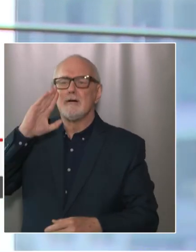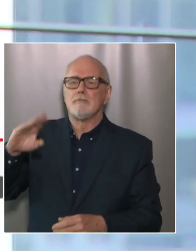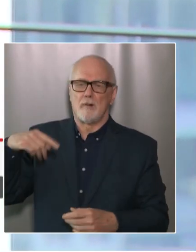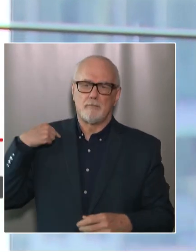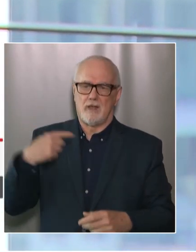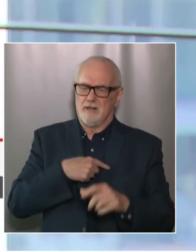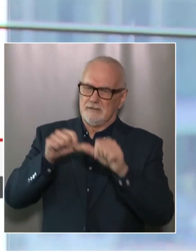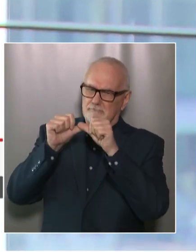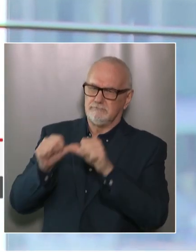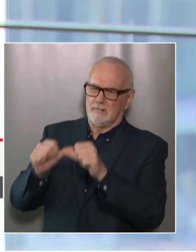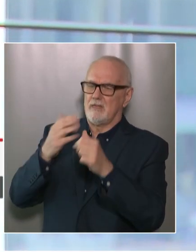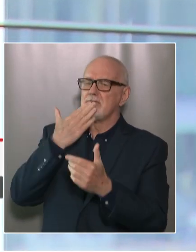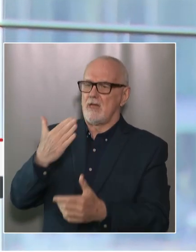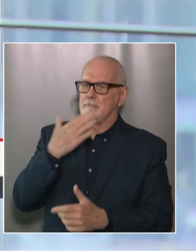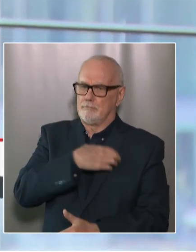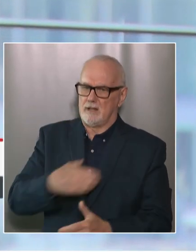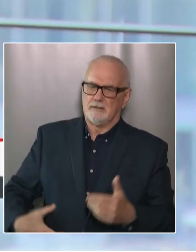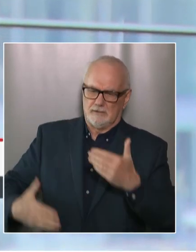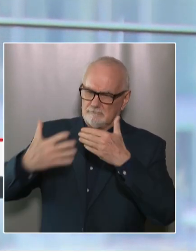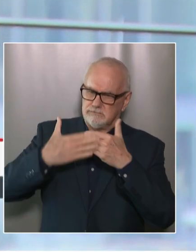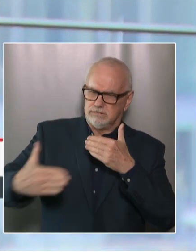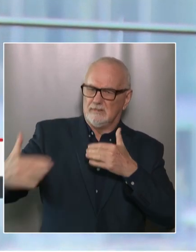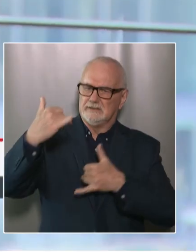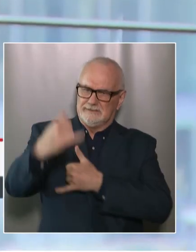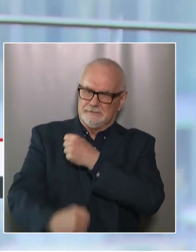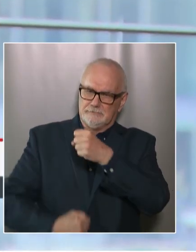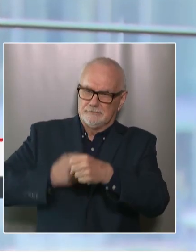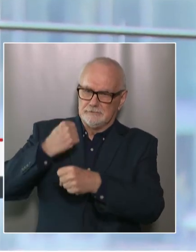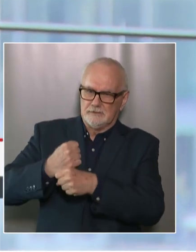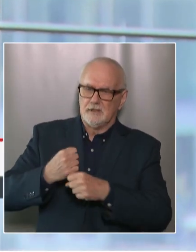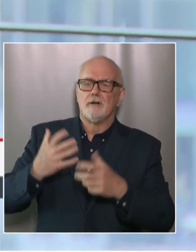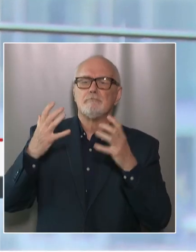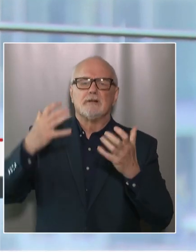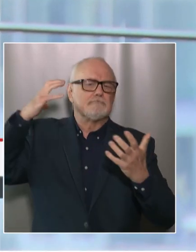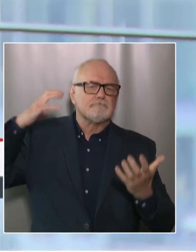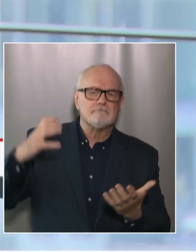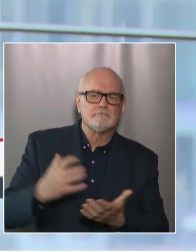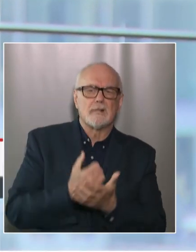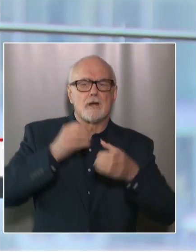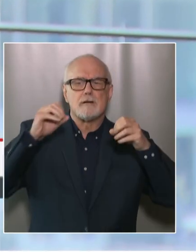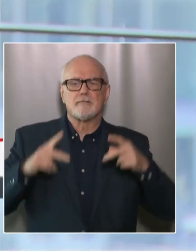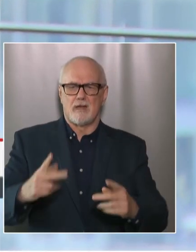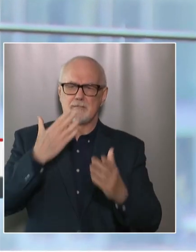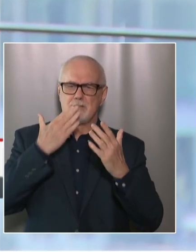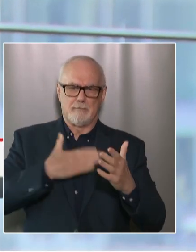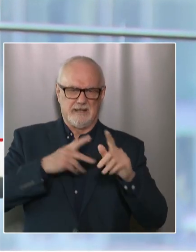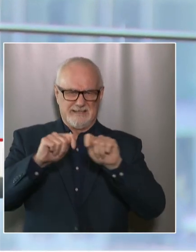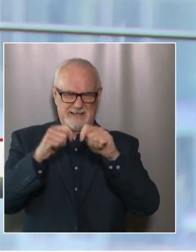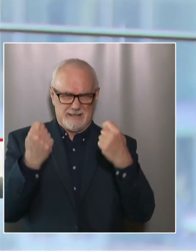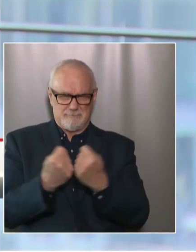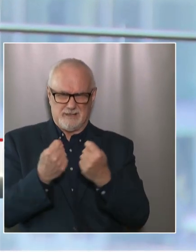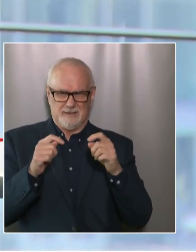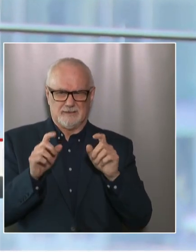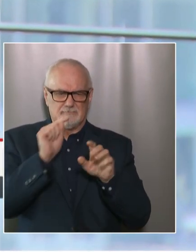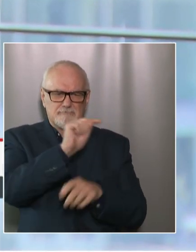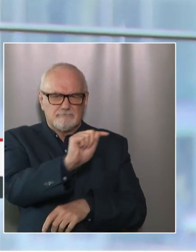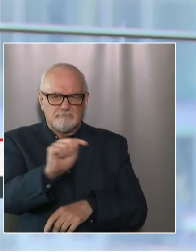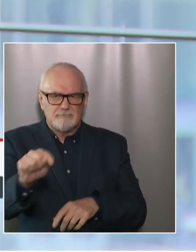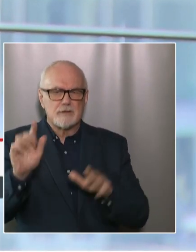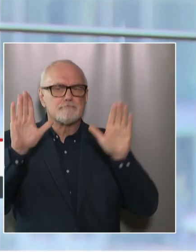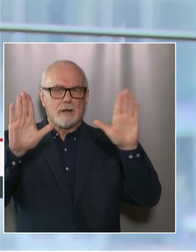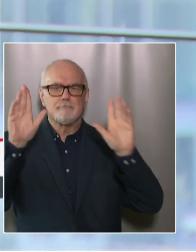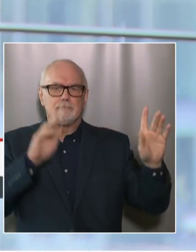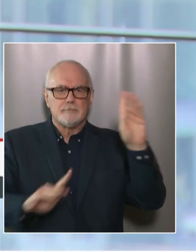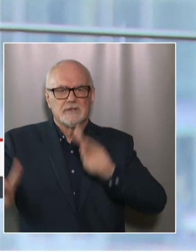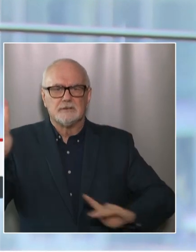you over the year. I also want to take this opportunity to thank my team, incredible people at